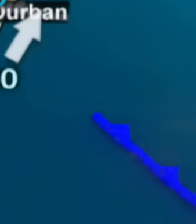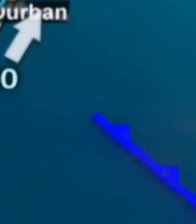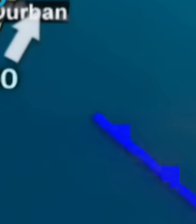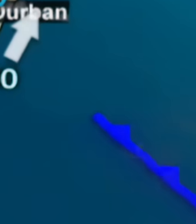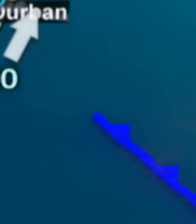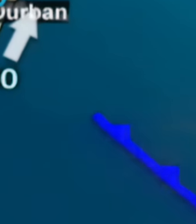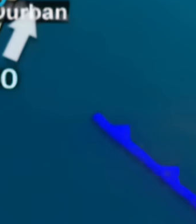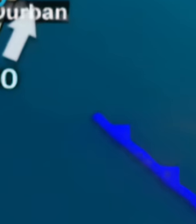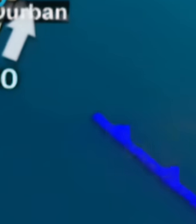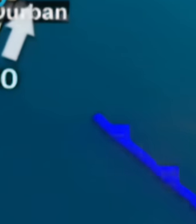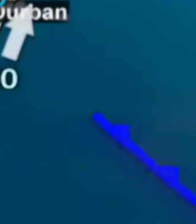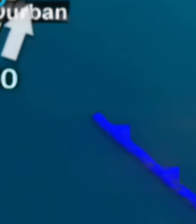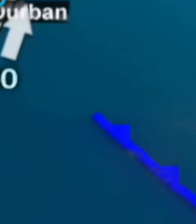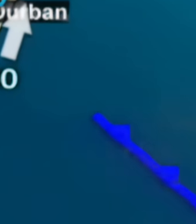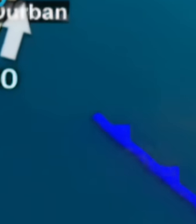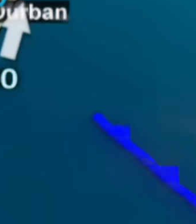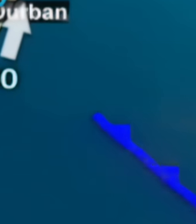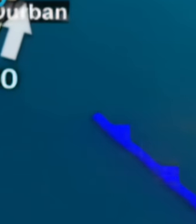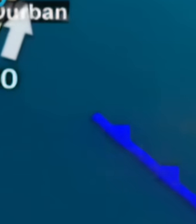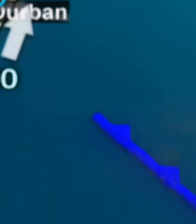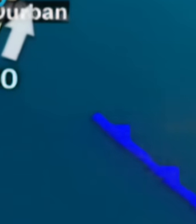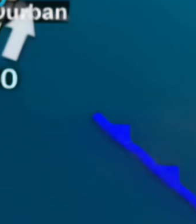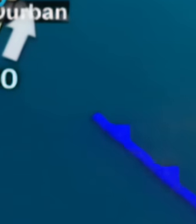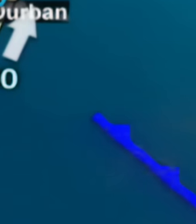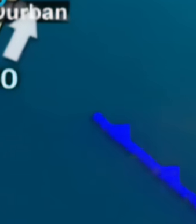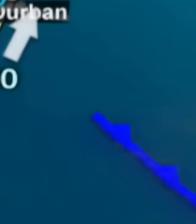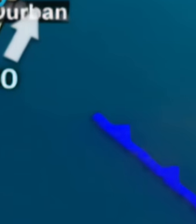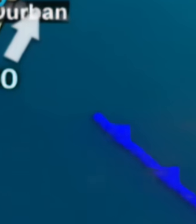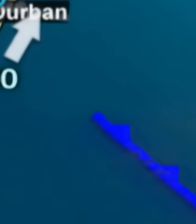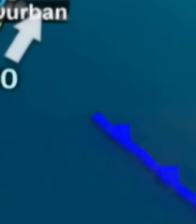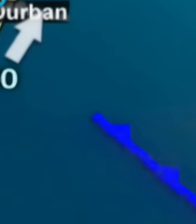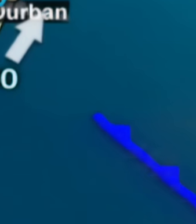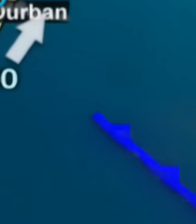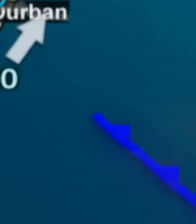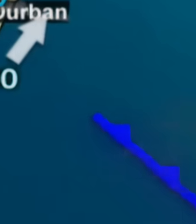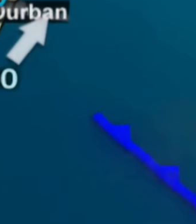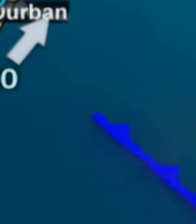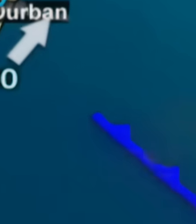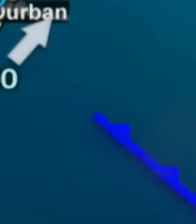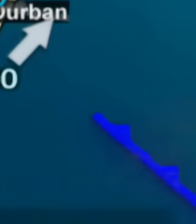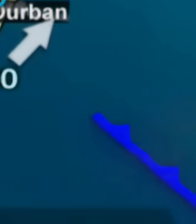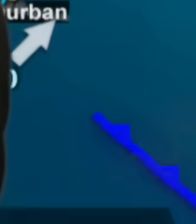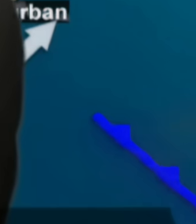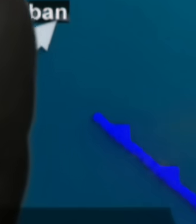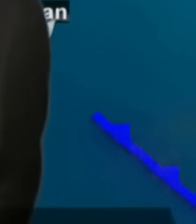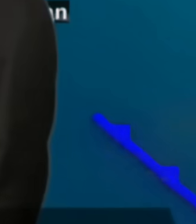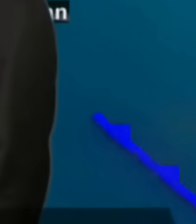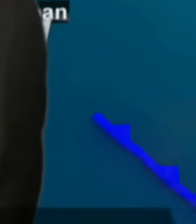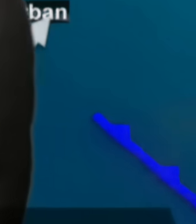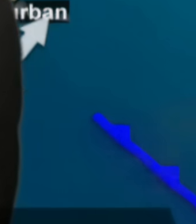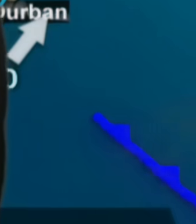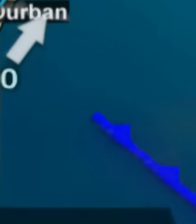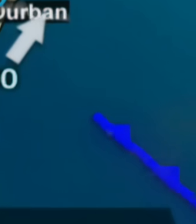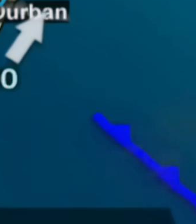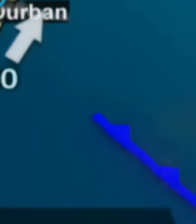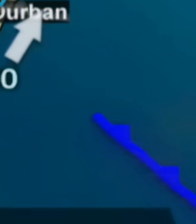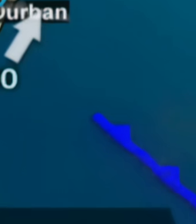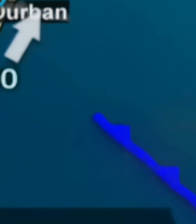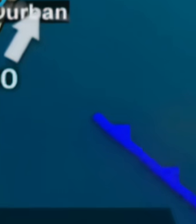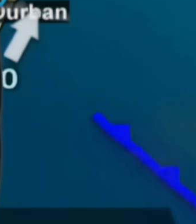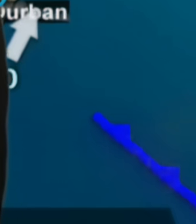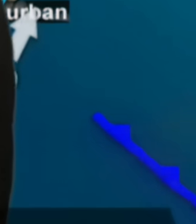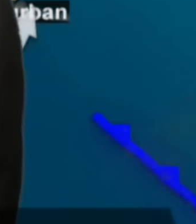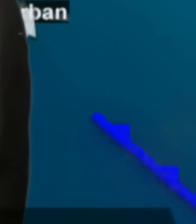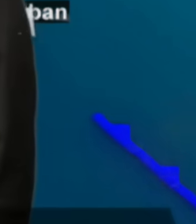Mogedi wa SABC Madumeša go tša boso bošomele kgone re bona gabotse maphoto a mo ya go tonya kgabola ka dikarolong tša ka borwa a tliša kgonagalo tše di botse tša